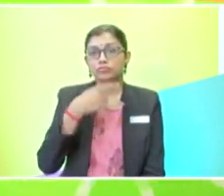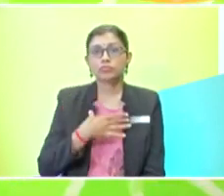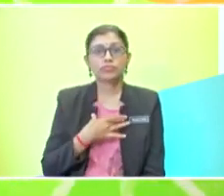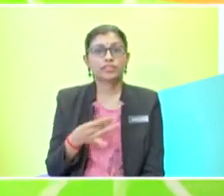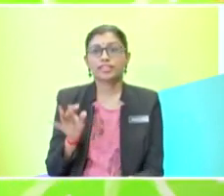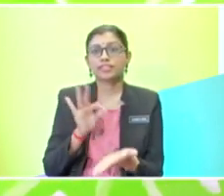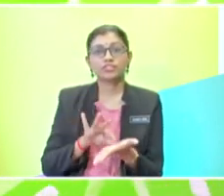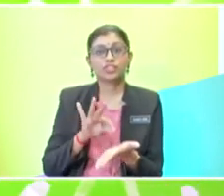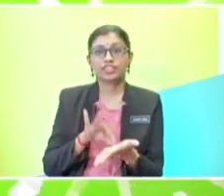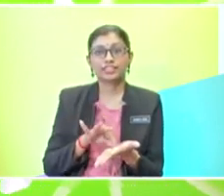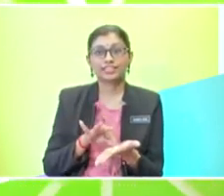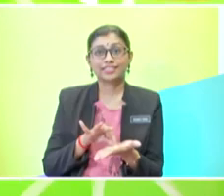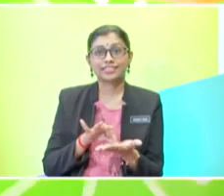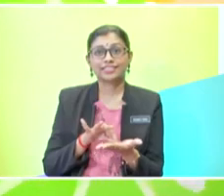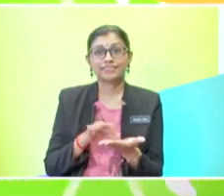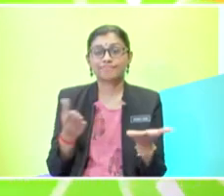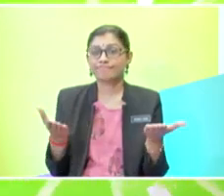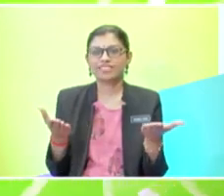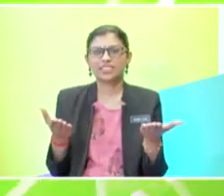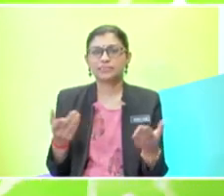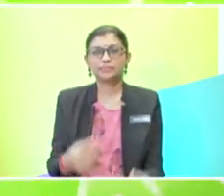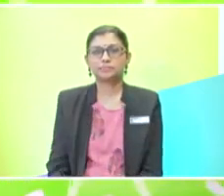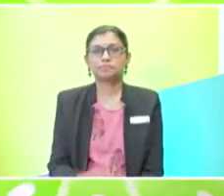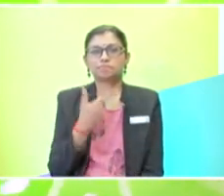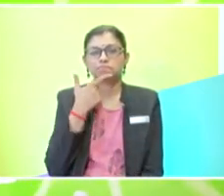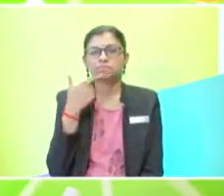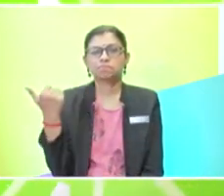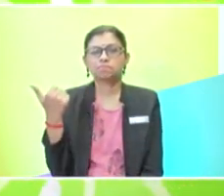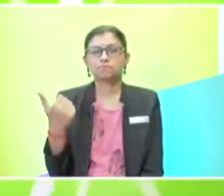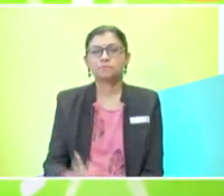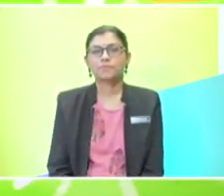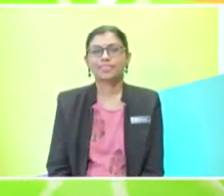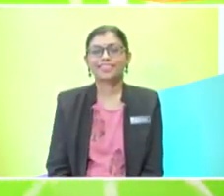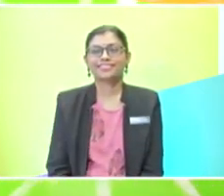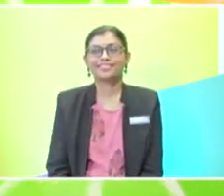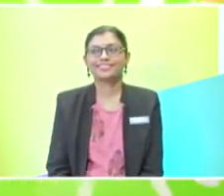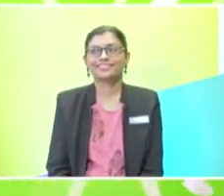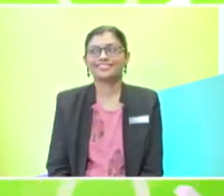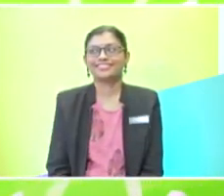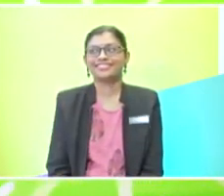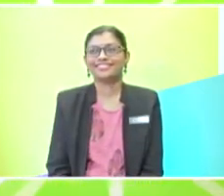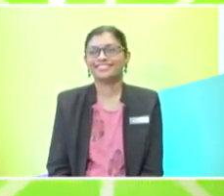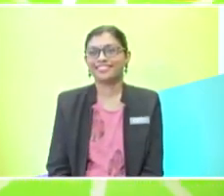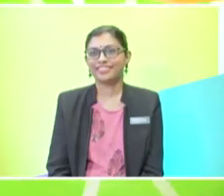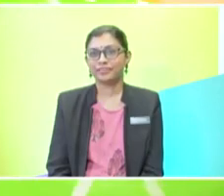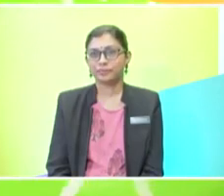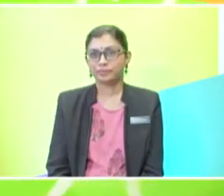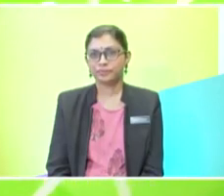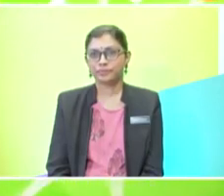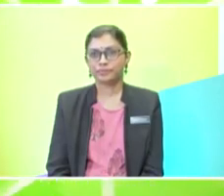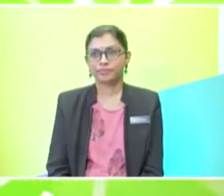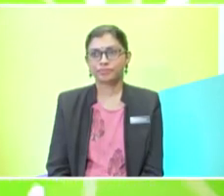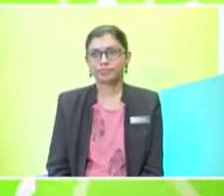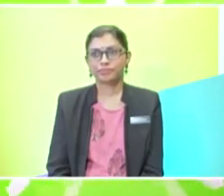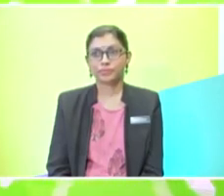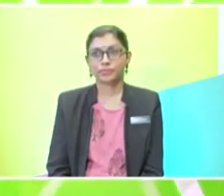pizza. Yes. On its own. Curry chicken, definitely. Oh. With chapati as well. Oh, man. Yeah, we deserve to talk about